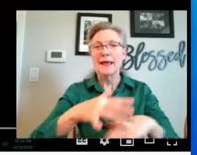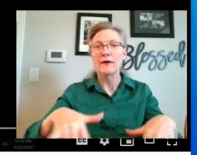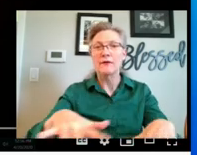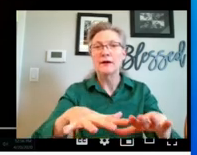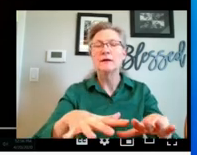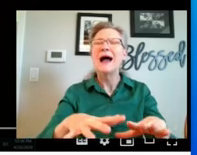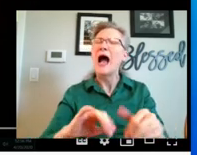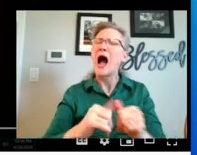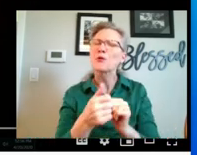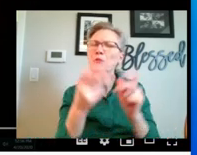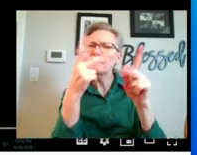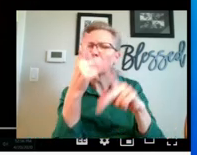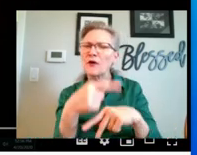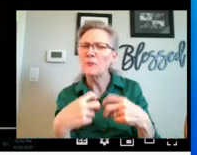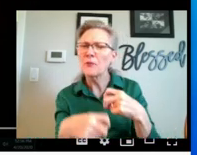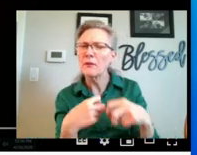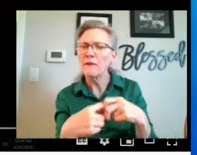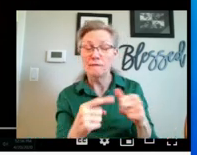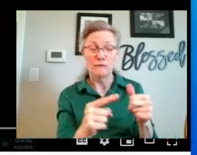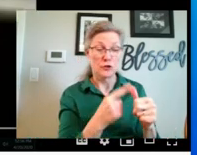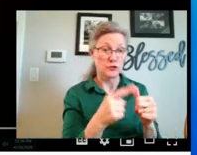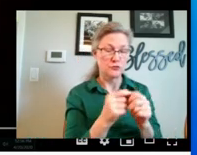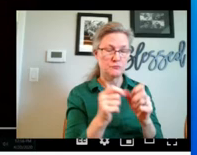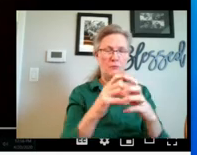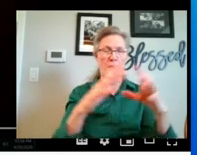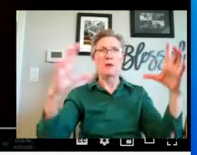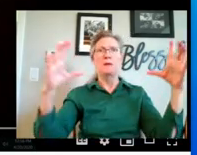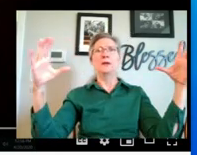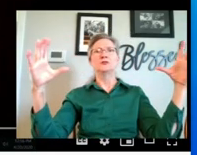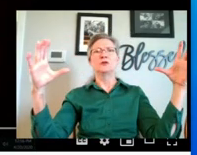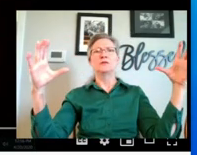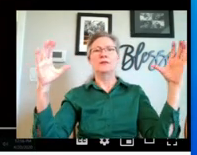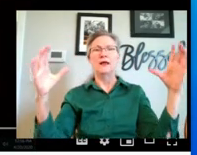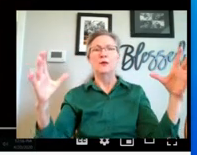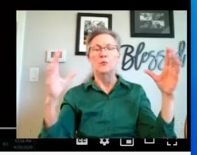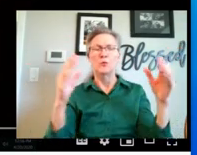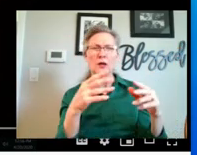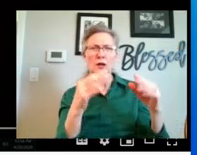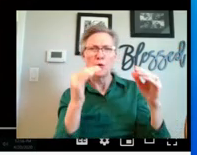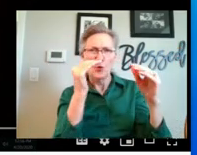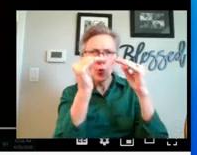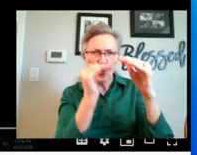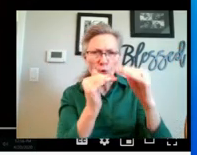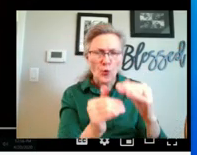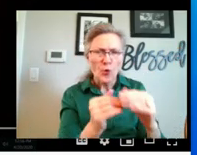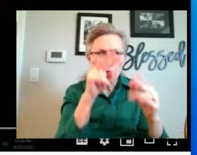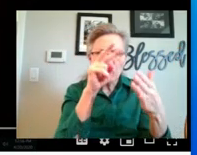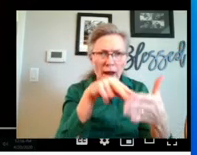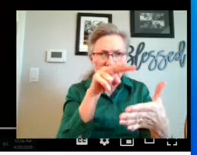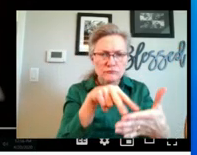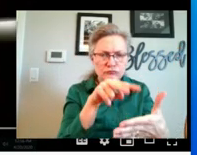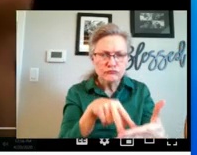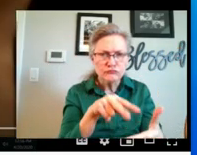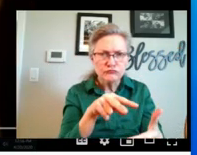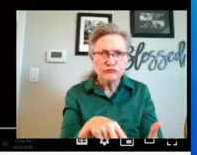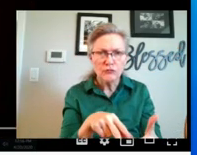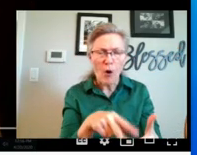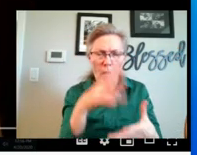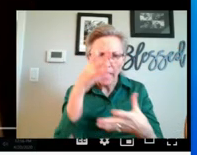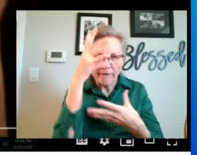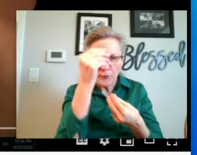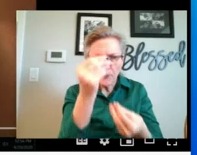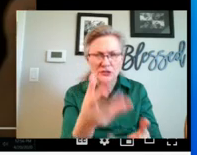tackle this problem, right? First, we thought big picture. We worked our way through the diagram and the information that was provided to us, and then we